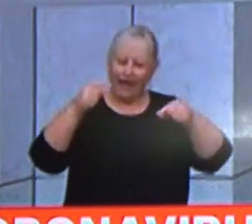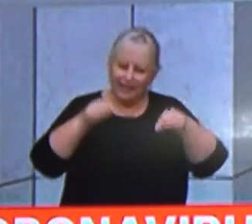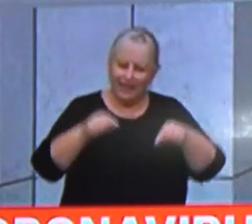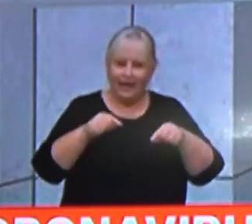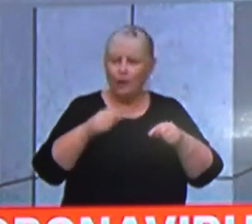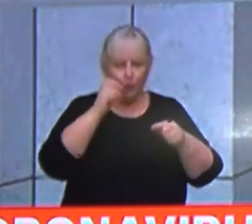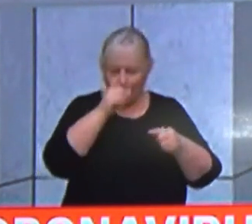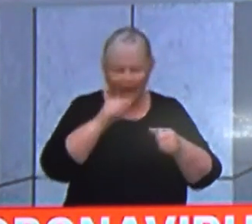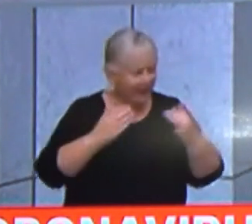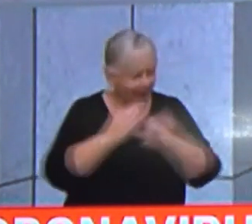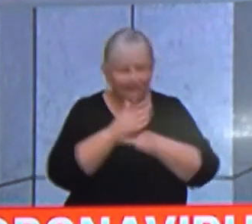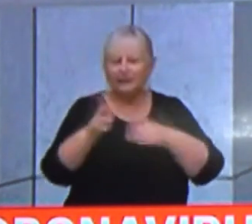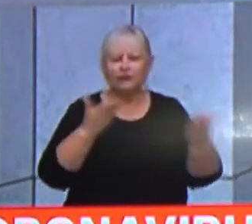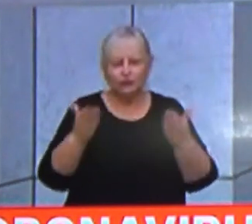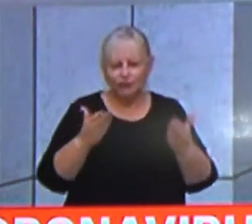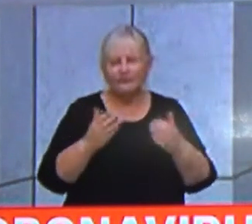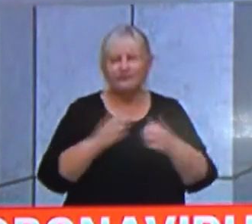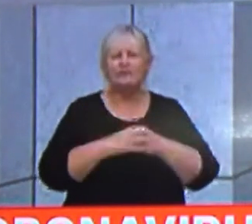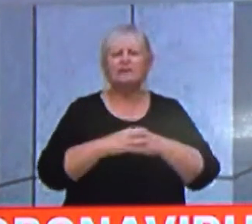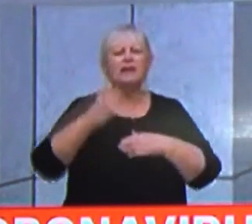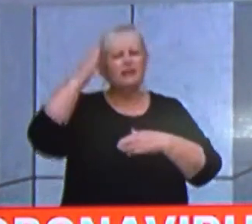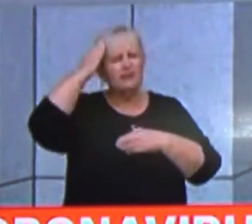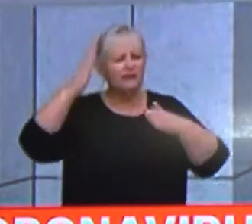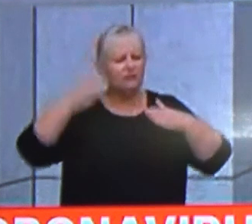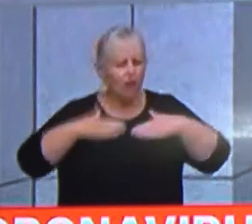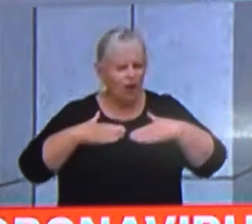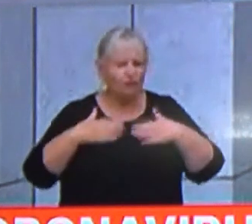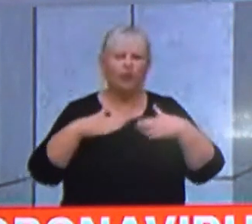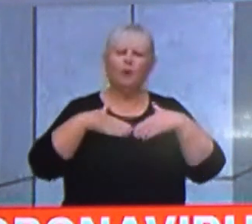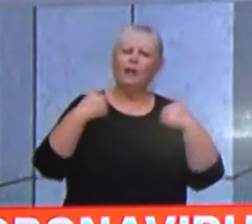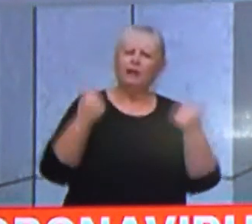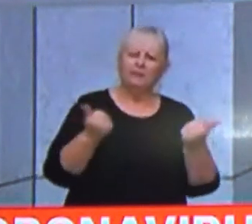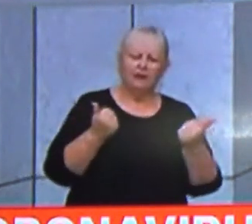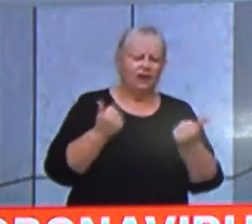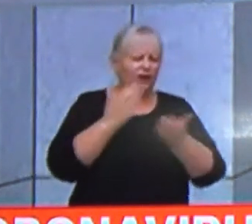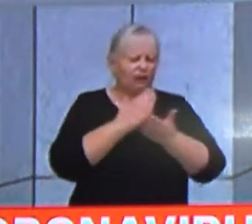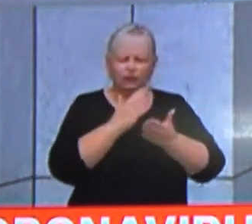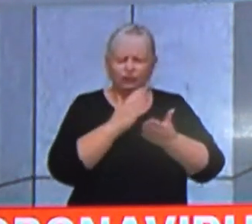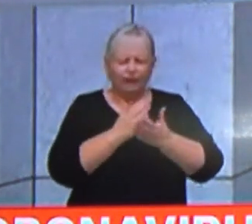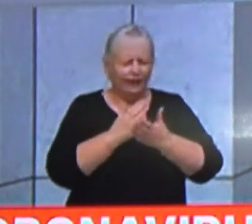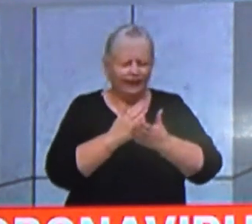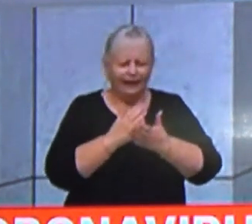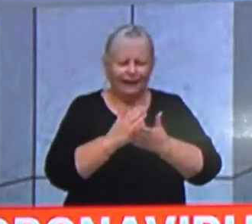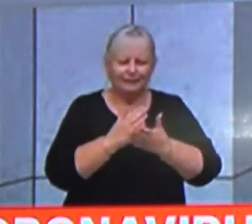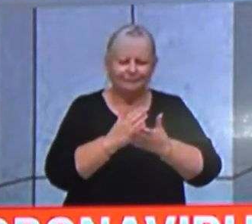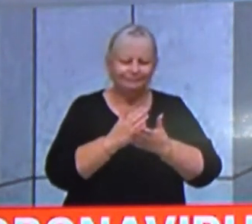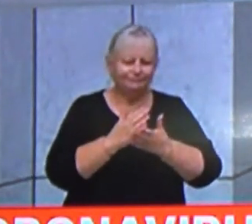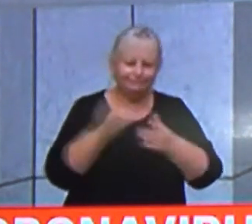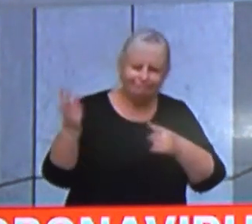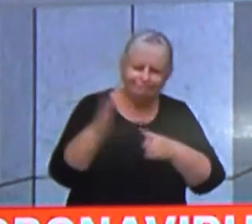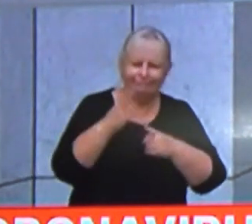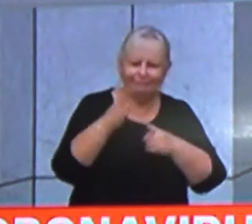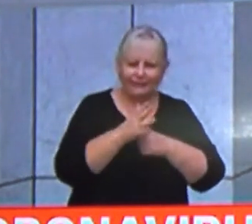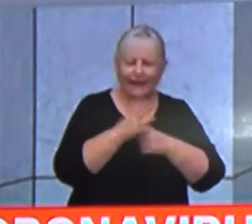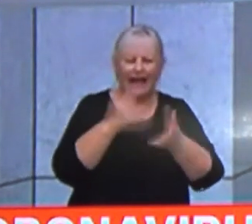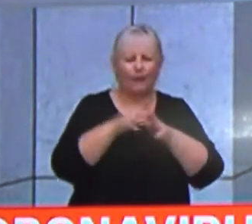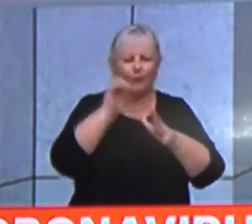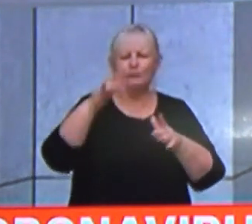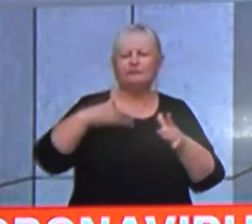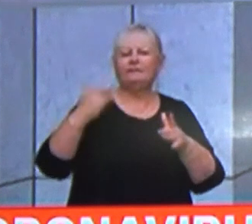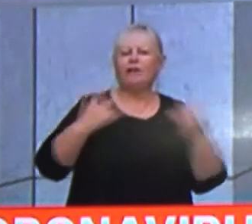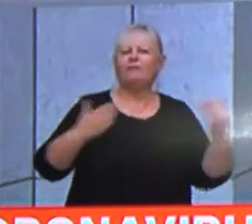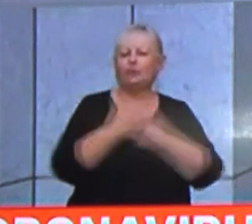Thank you, Minister, and thank you, Prime Minister. And I would like to reflect the thanks that has been expressed to every Australian who